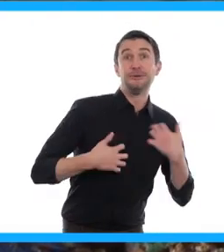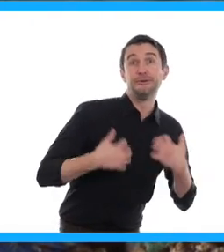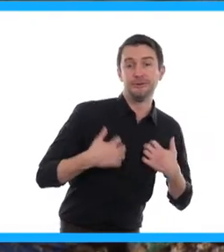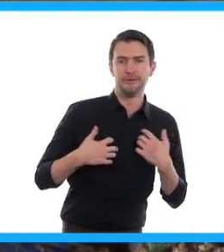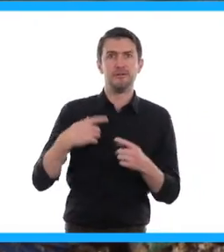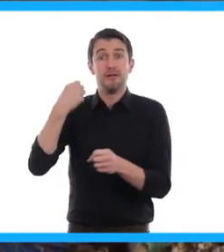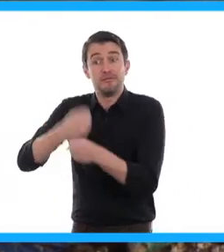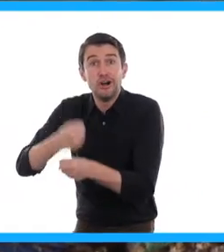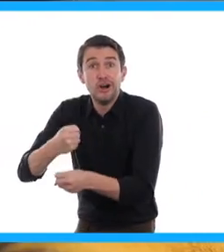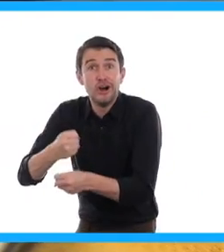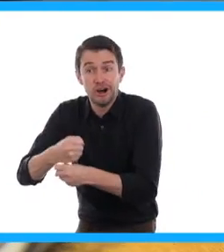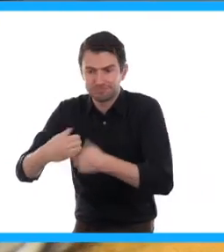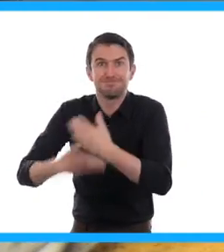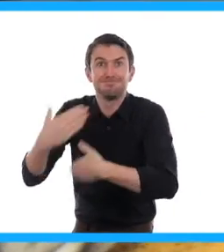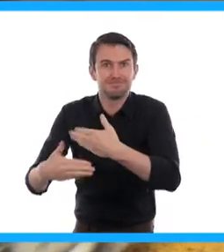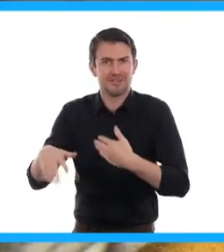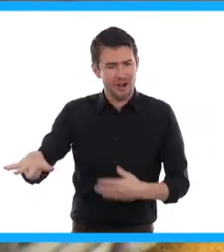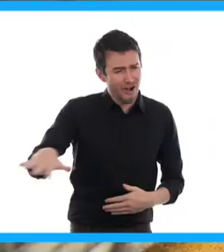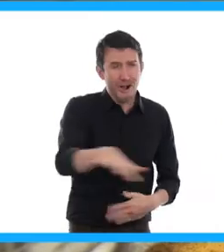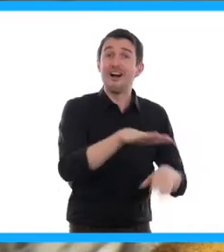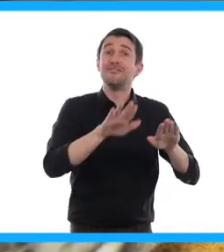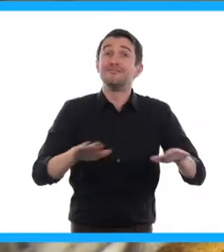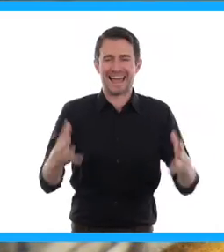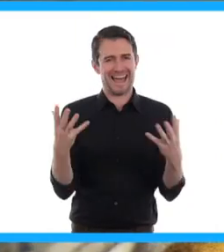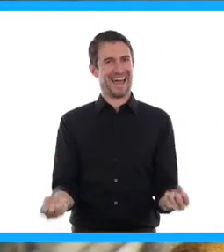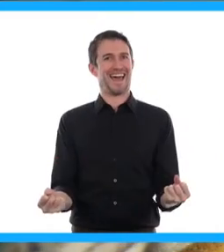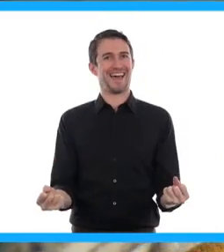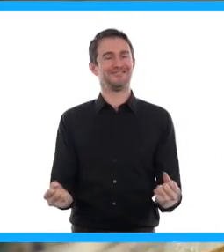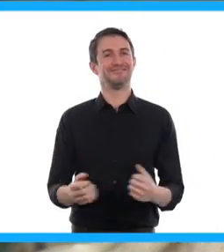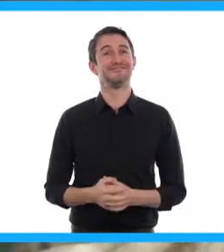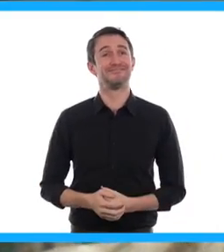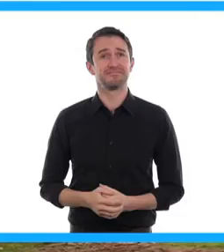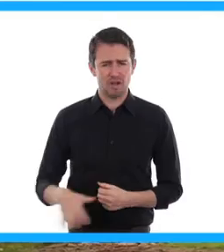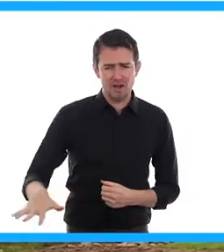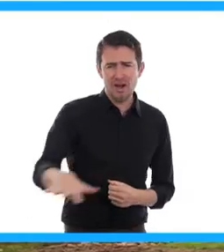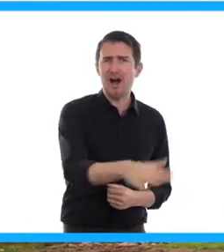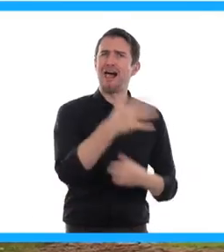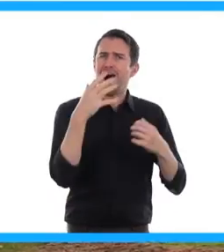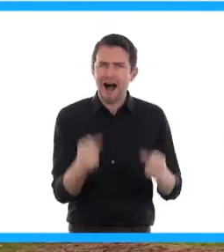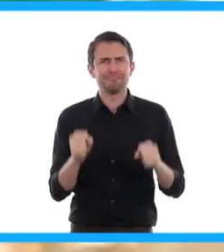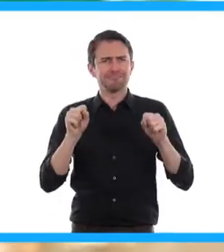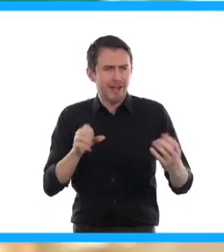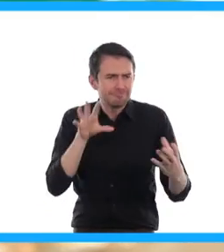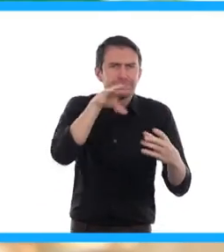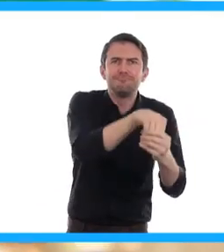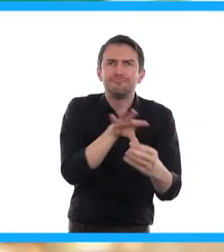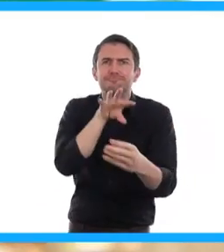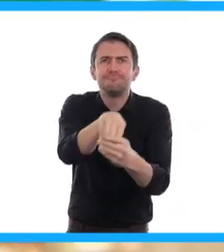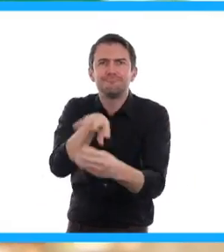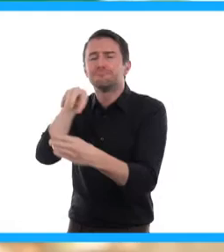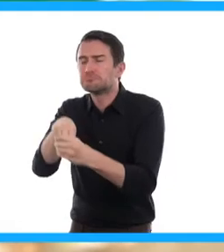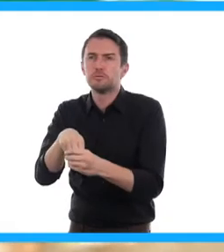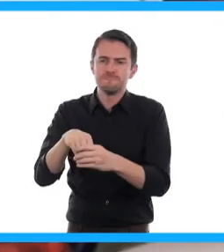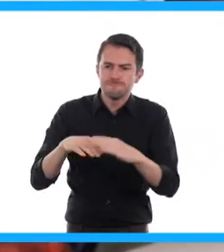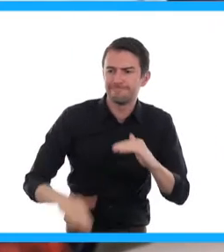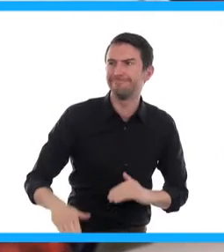Ambitions and abilities. Every child has them. And every child is entitled to equal opportunity